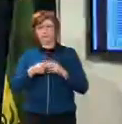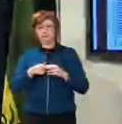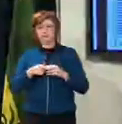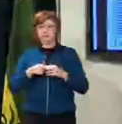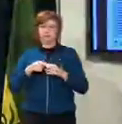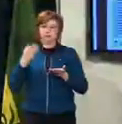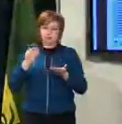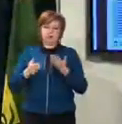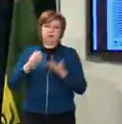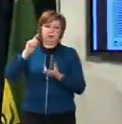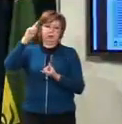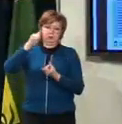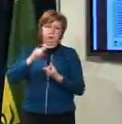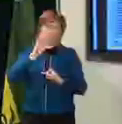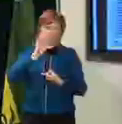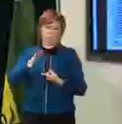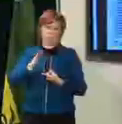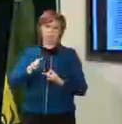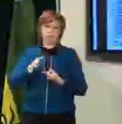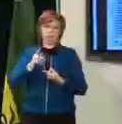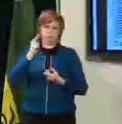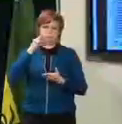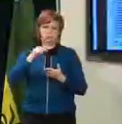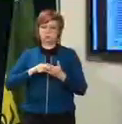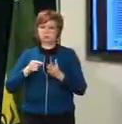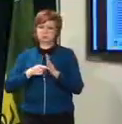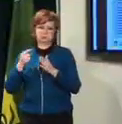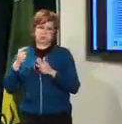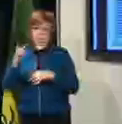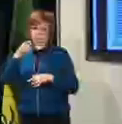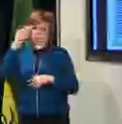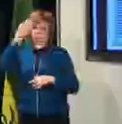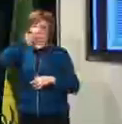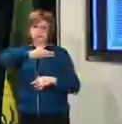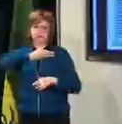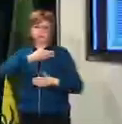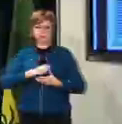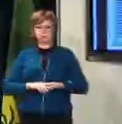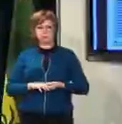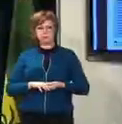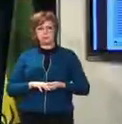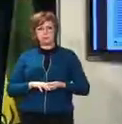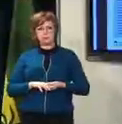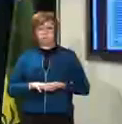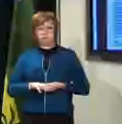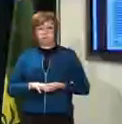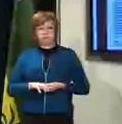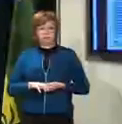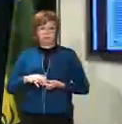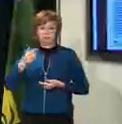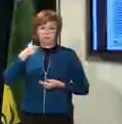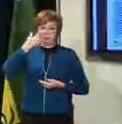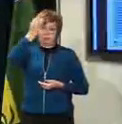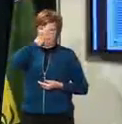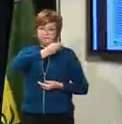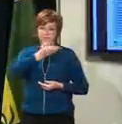receive. I will say that these are very difficult decisions. The people that did this work to identify and prioritize